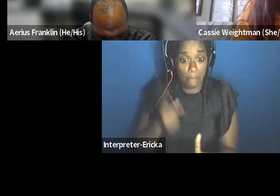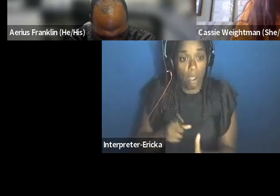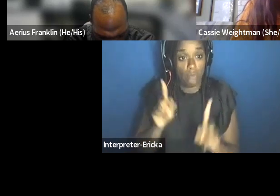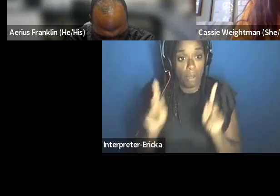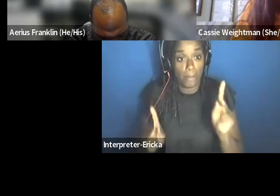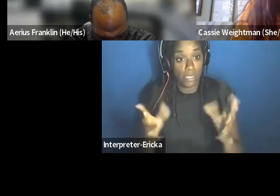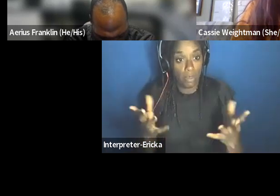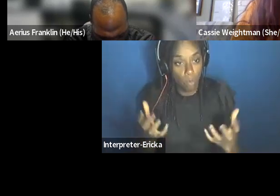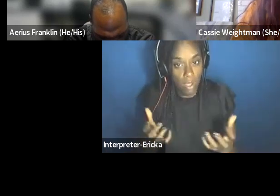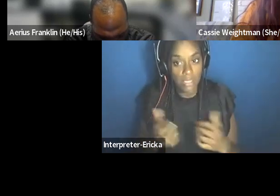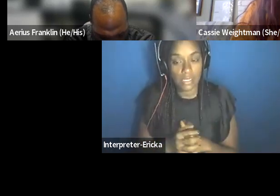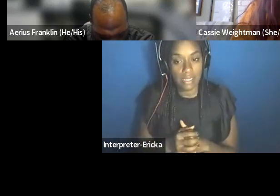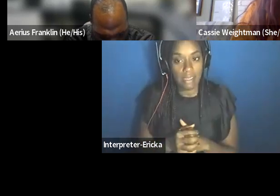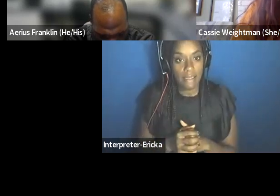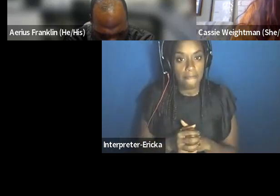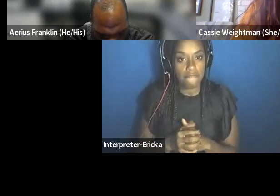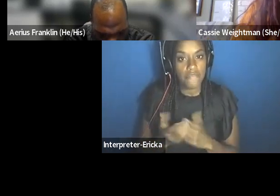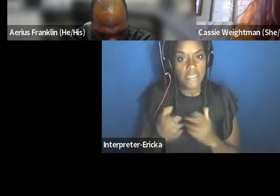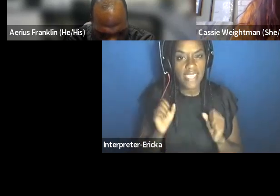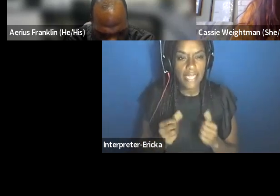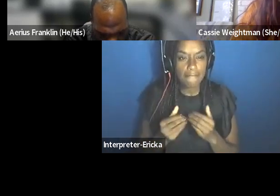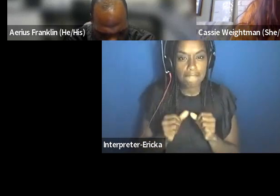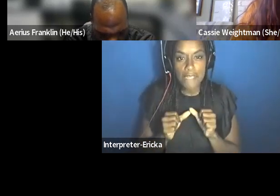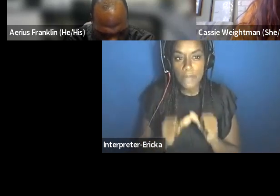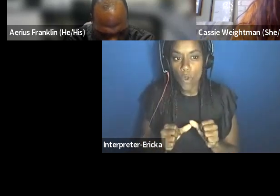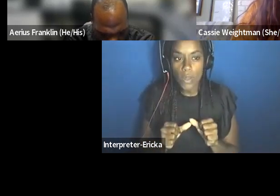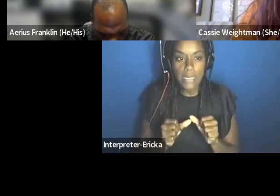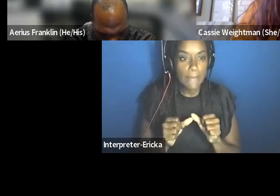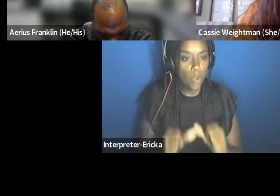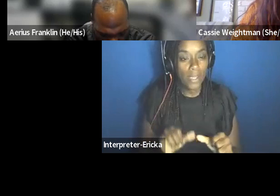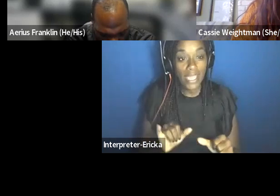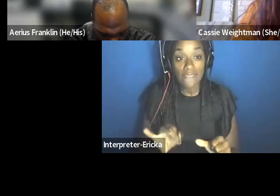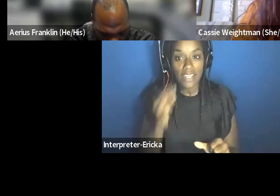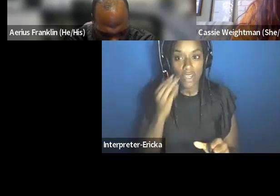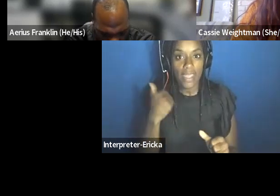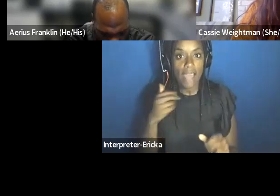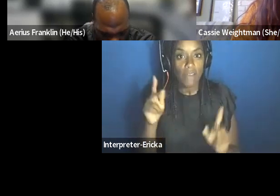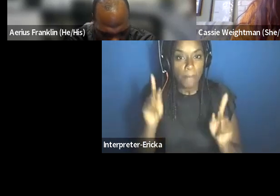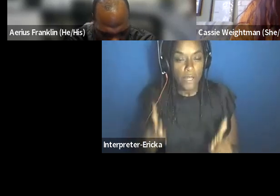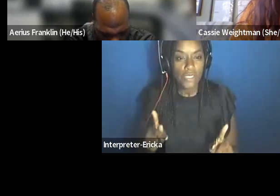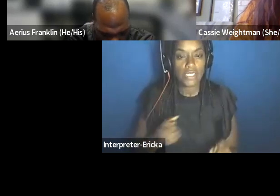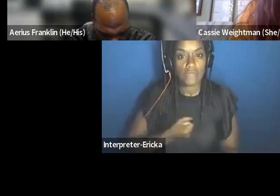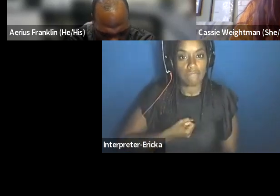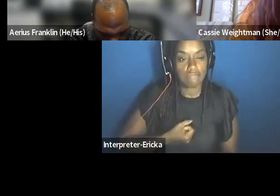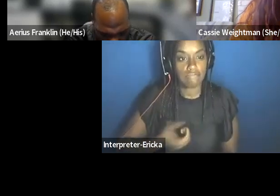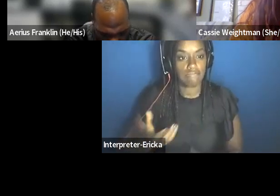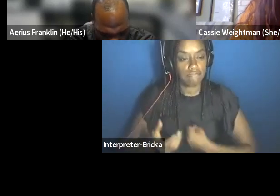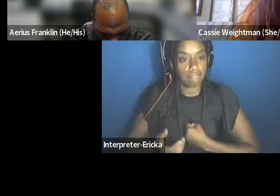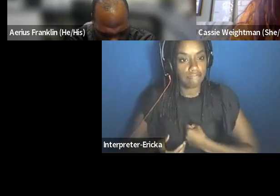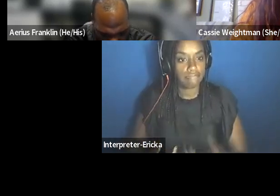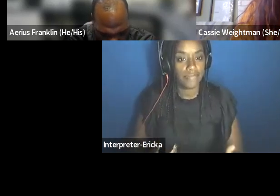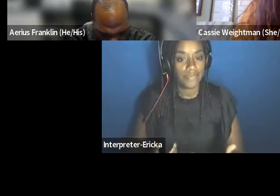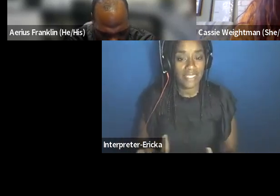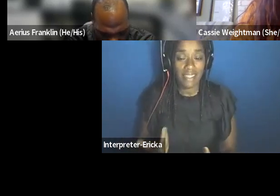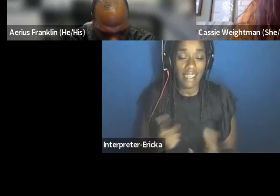a little bit further ahead if they know that they have someone they can call, they can turn to, they can kind of offload a little bit. And then we have to take care of